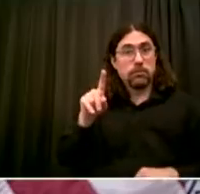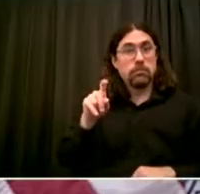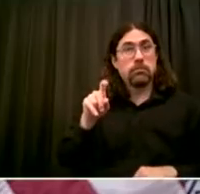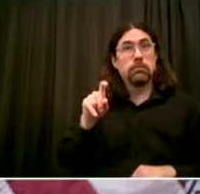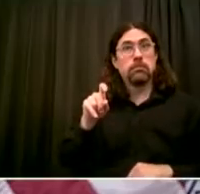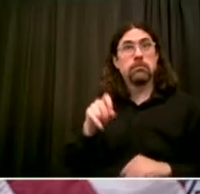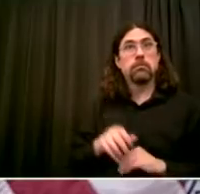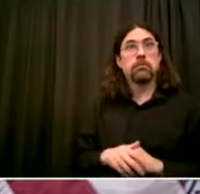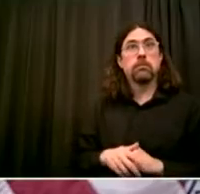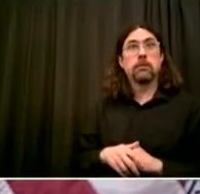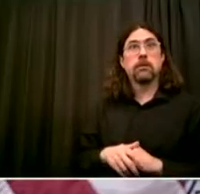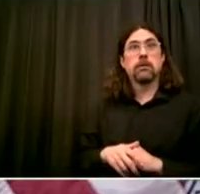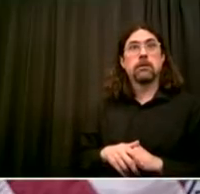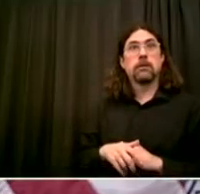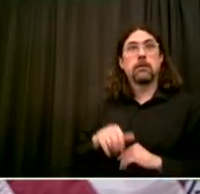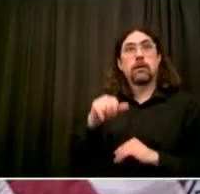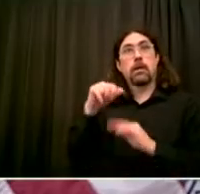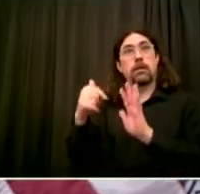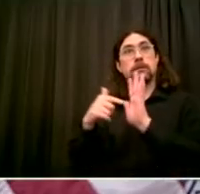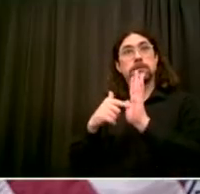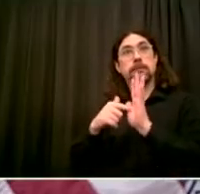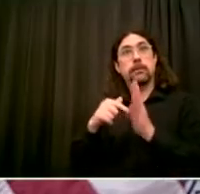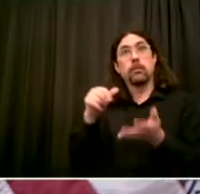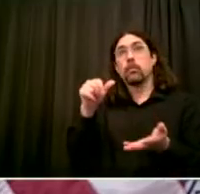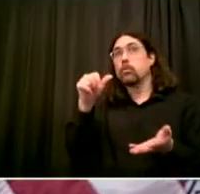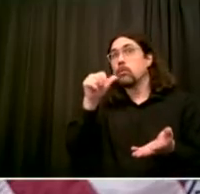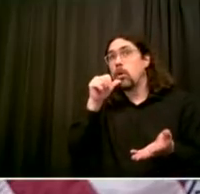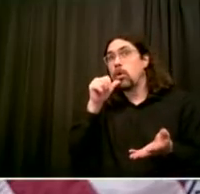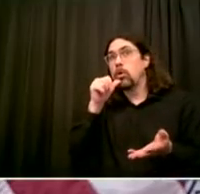Very good question. So let me say